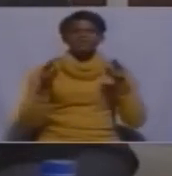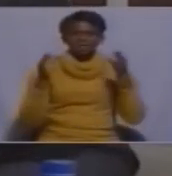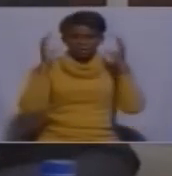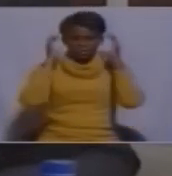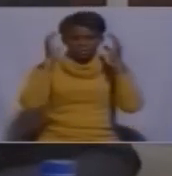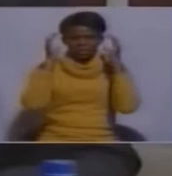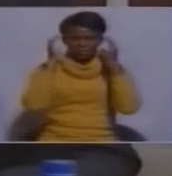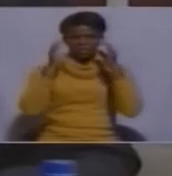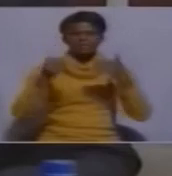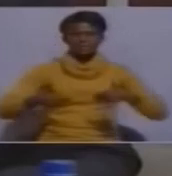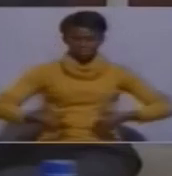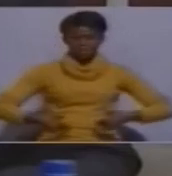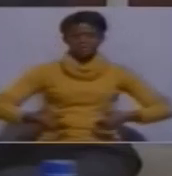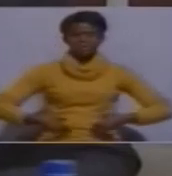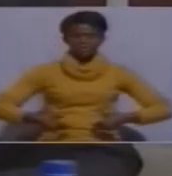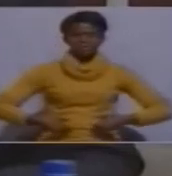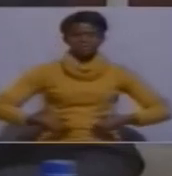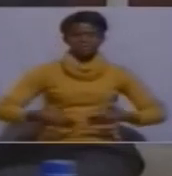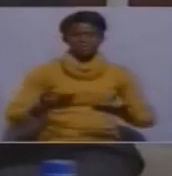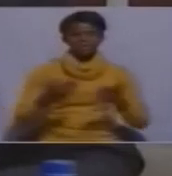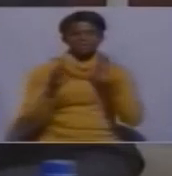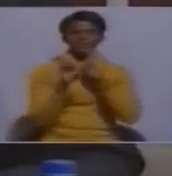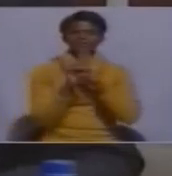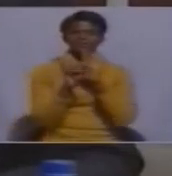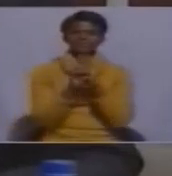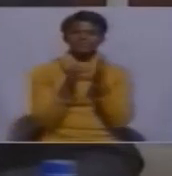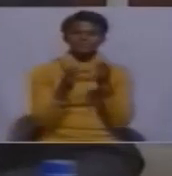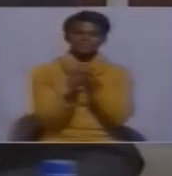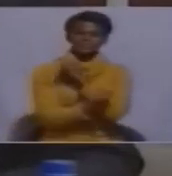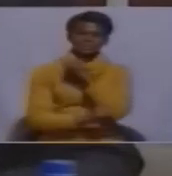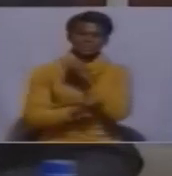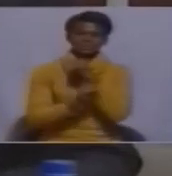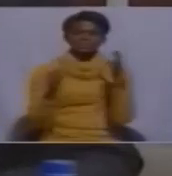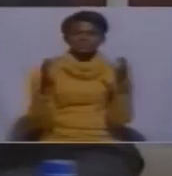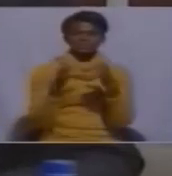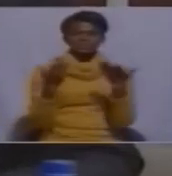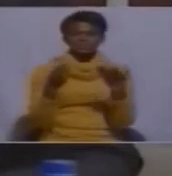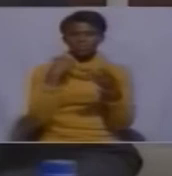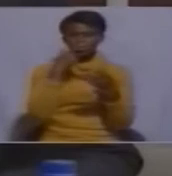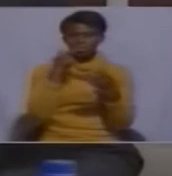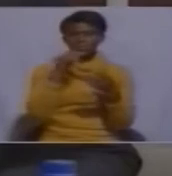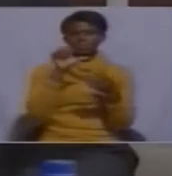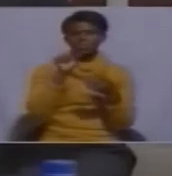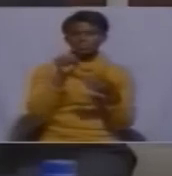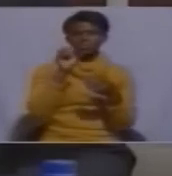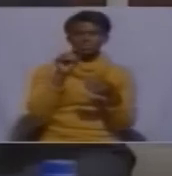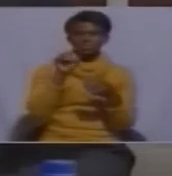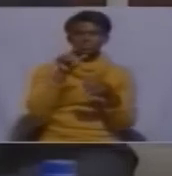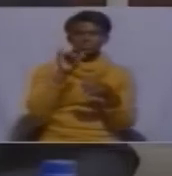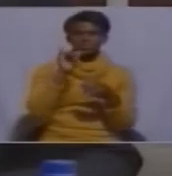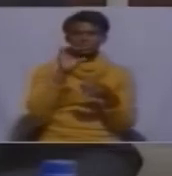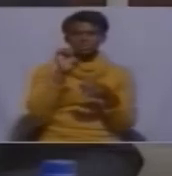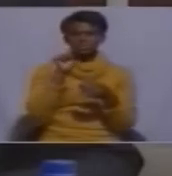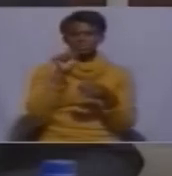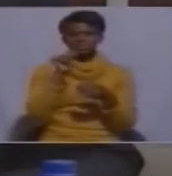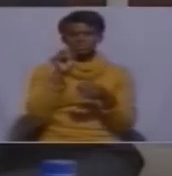actually relatively younger. I did speak to some state councils who were Solicitor General and Attorney General. In olden days,